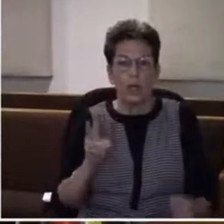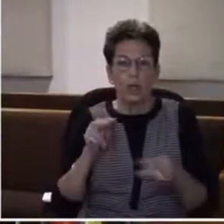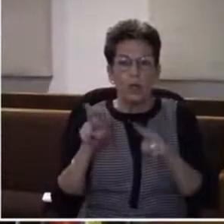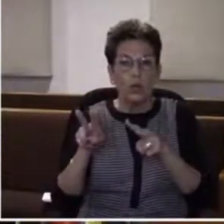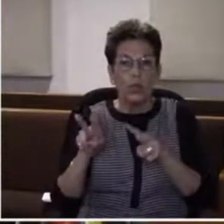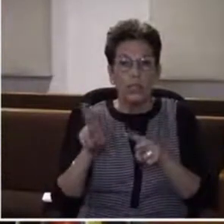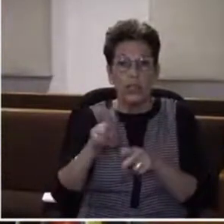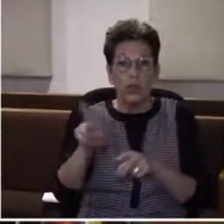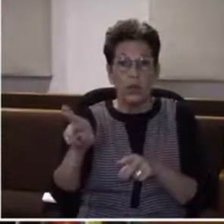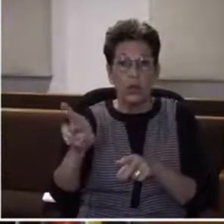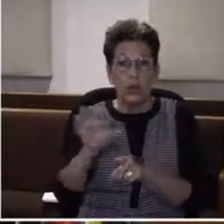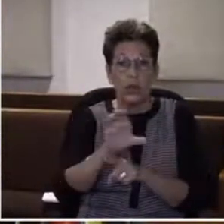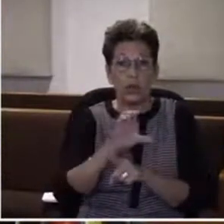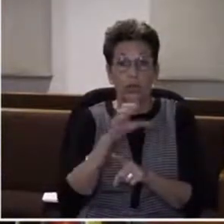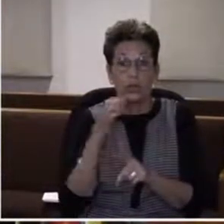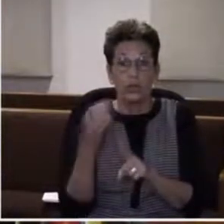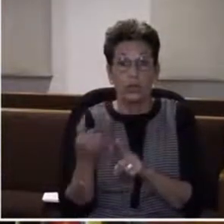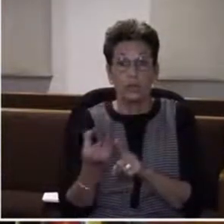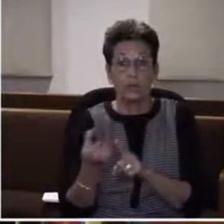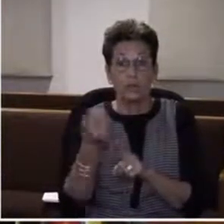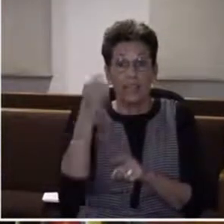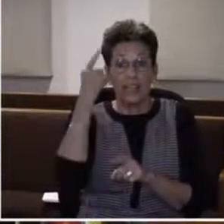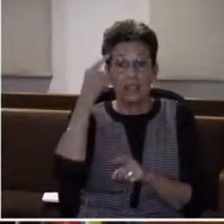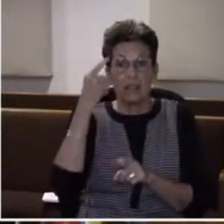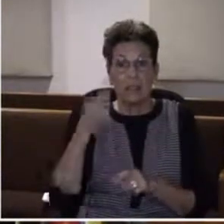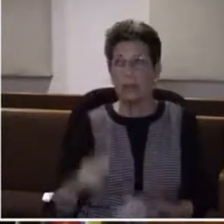life stinks. But then,